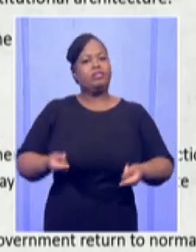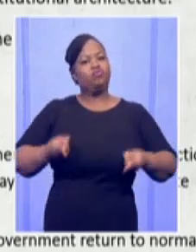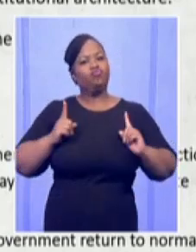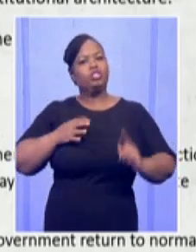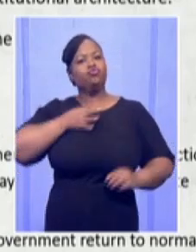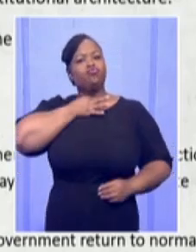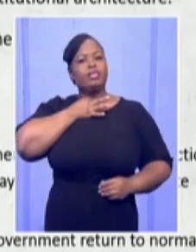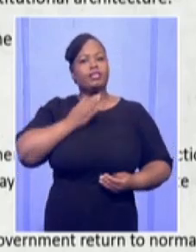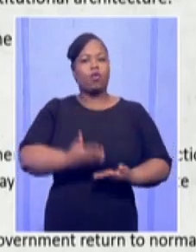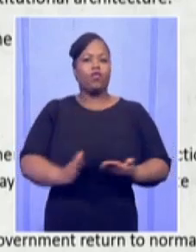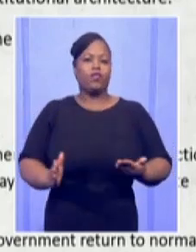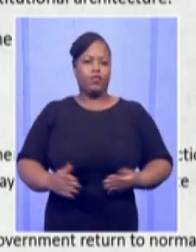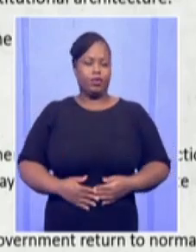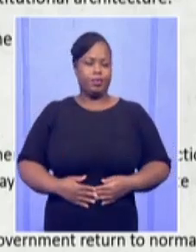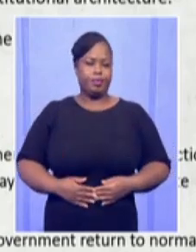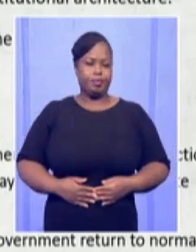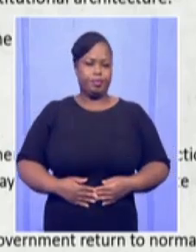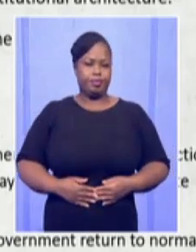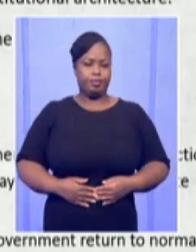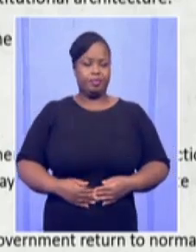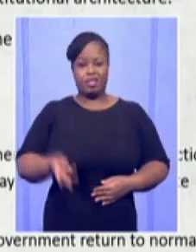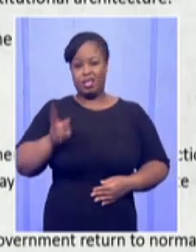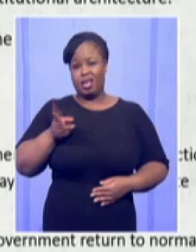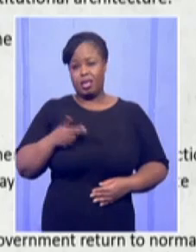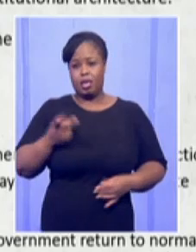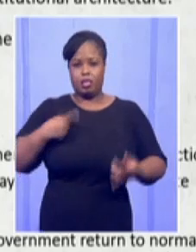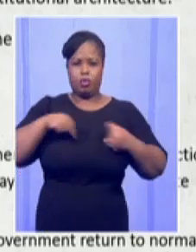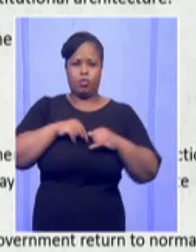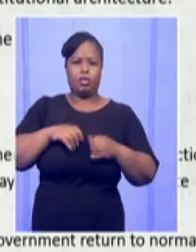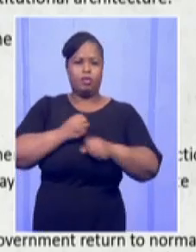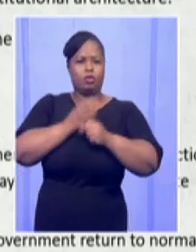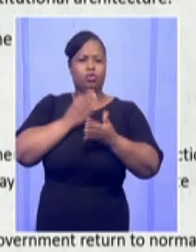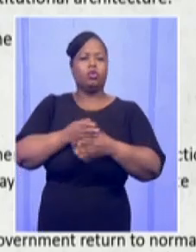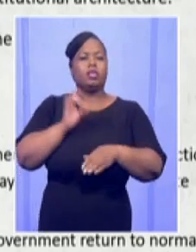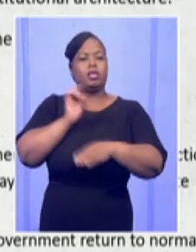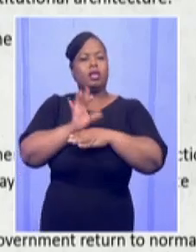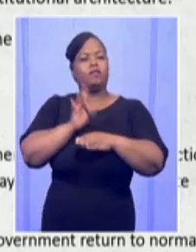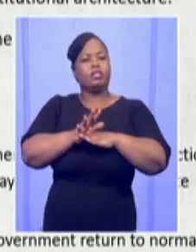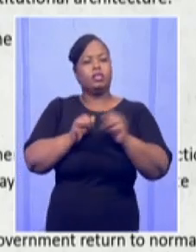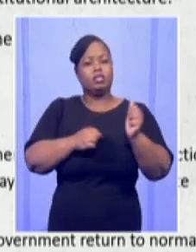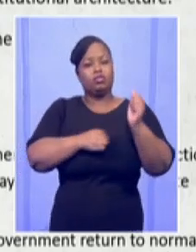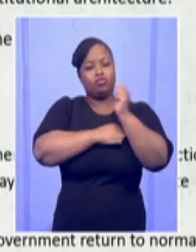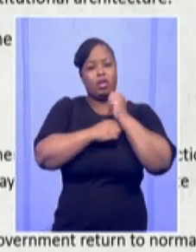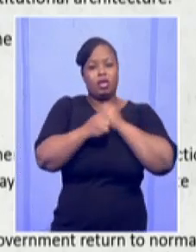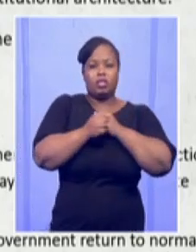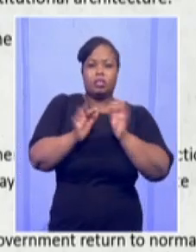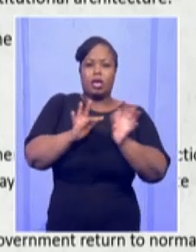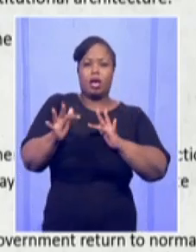Then also issue of how do we strengthen the advisory structures, that they should